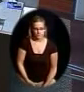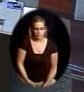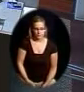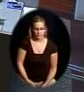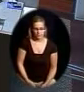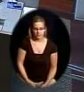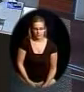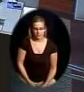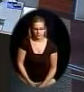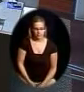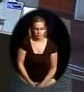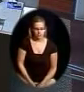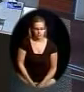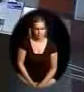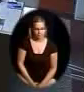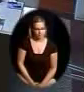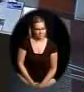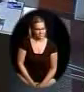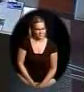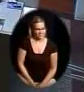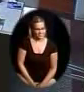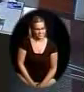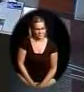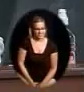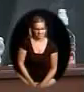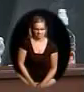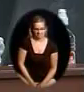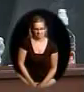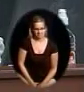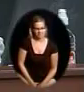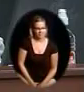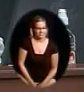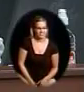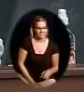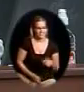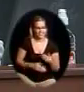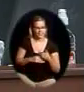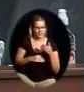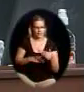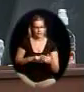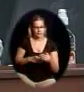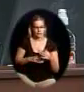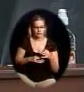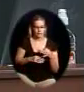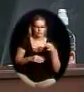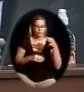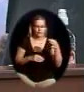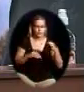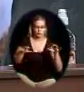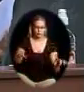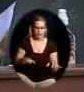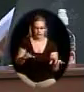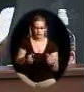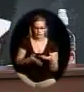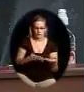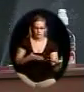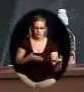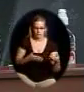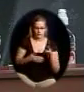The next item on the agenda, on our agenda this evening are future action items, of which there